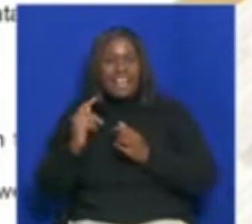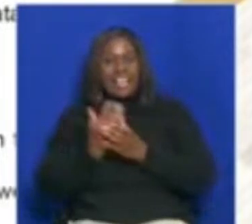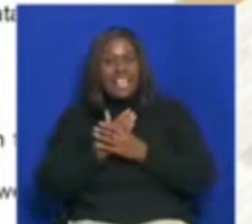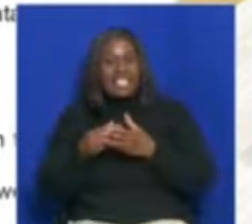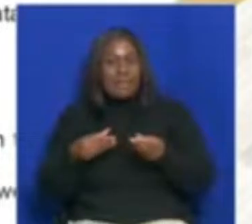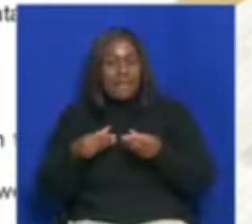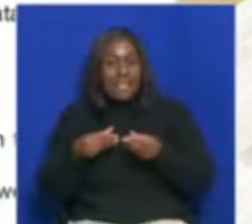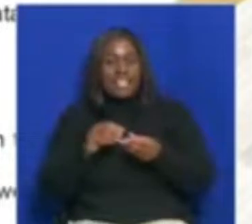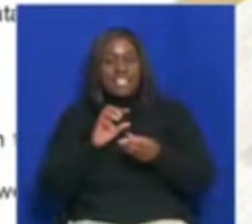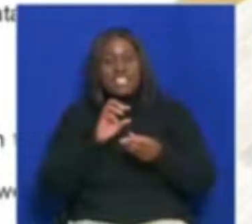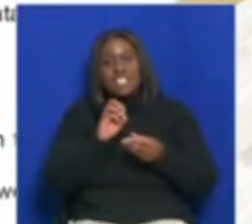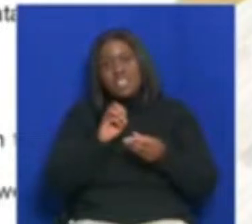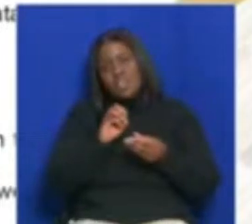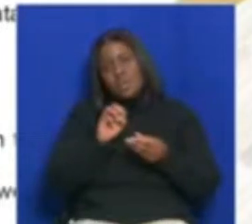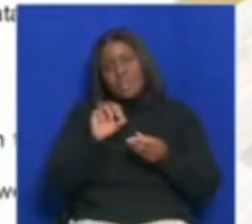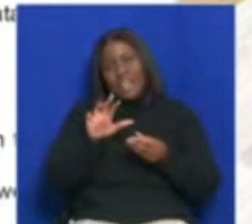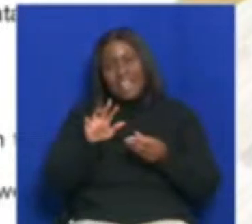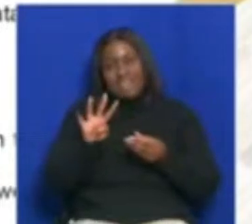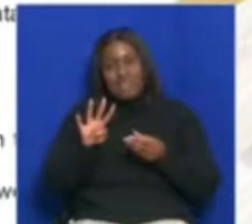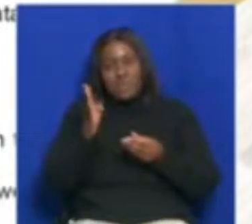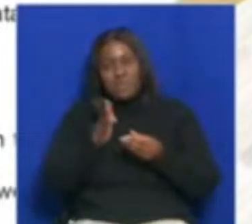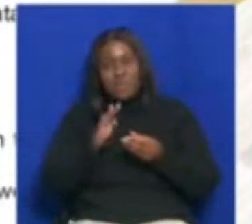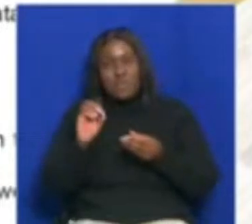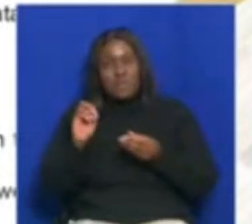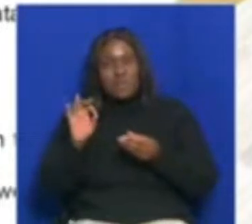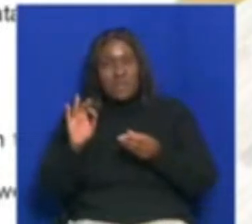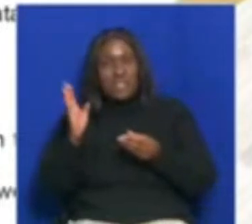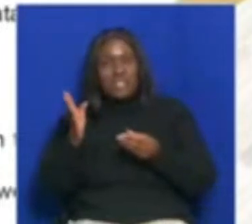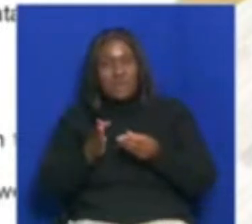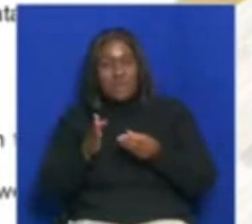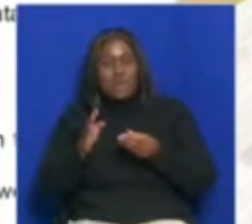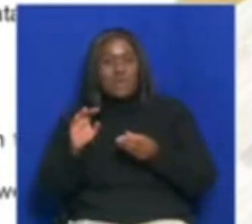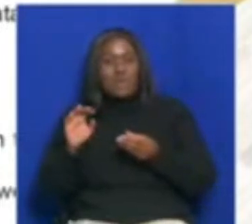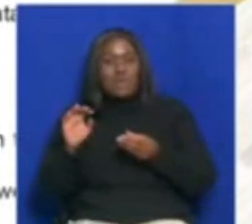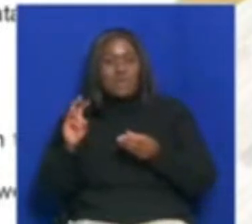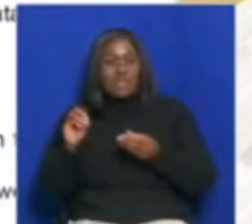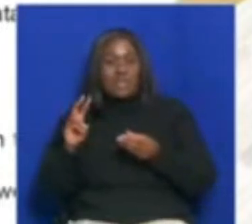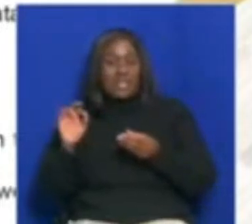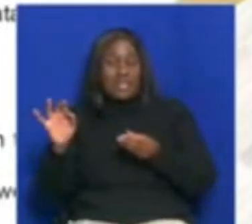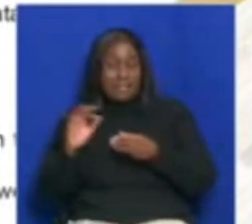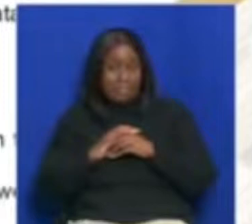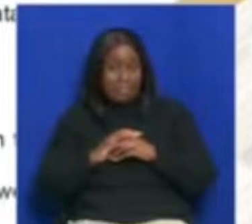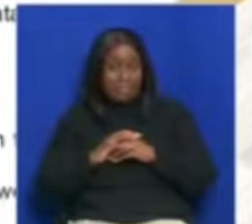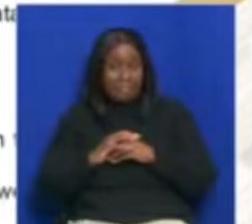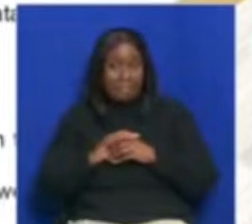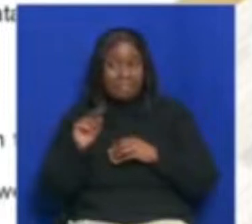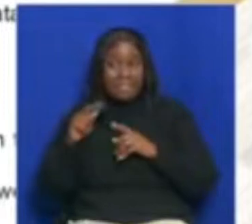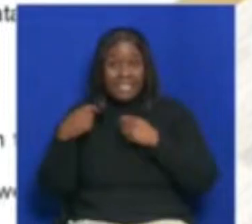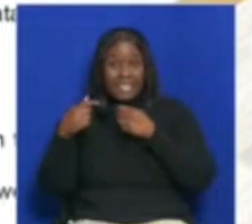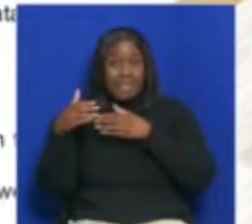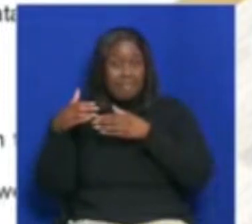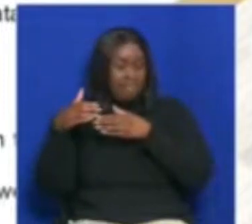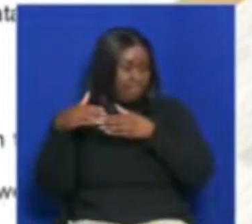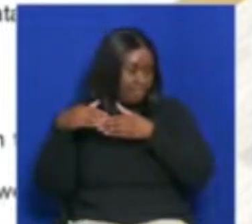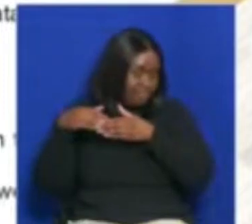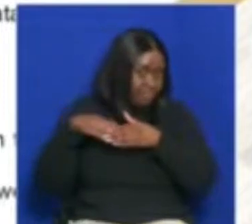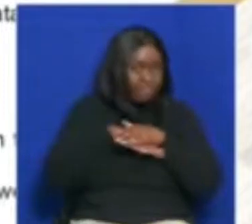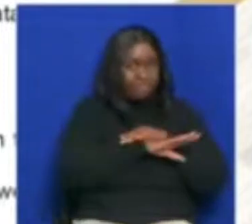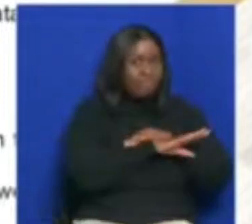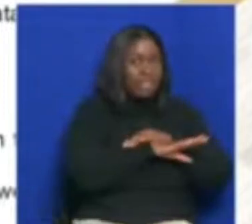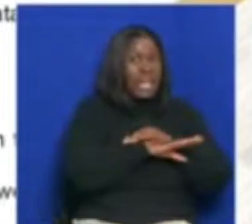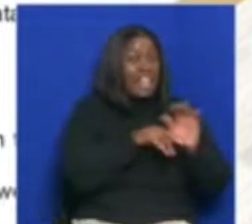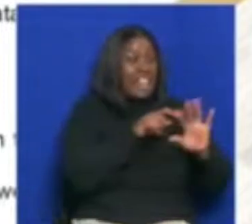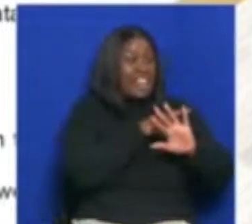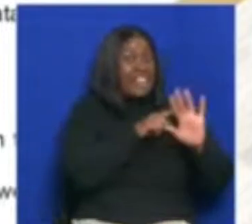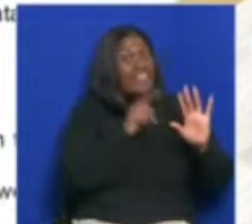194/03/2023. When the task team entered the flat, it is alleged that the deceased opened fire on the members